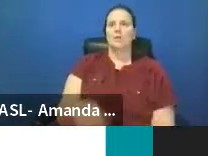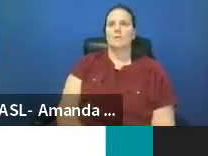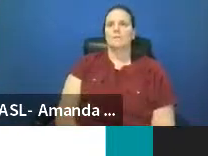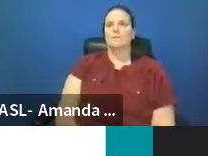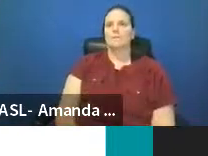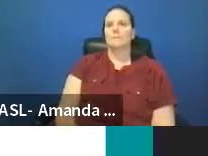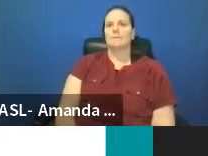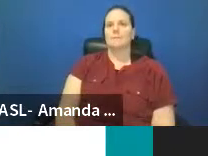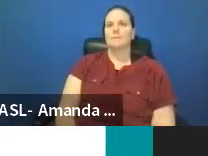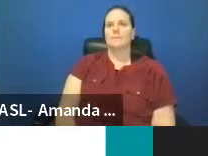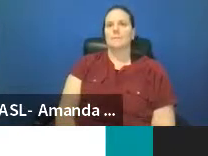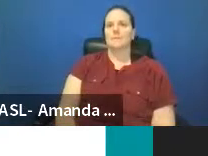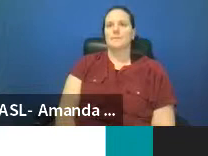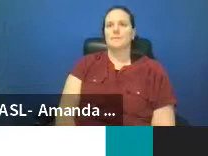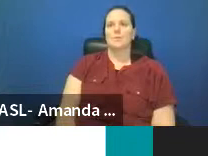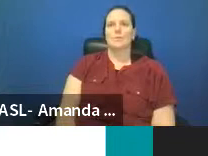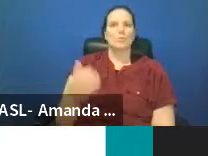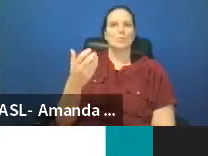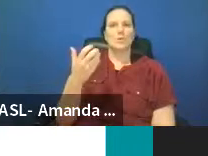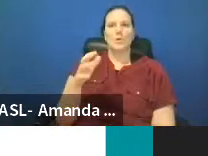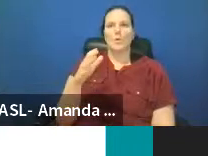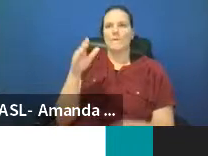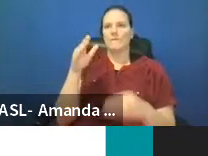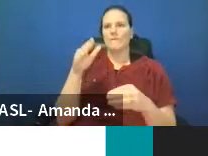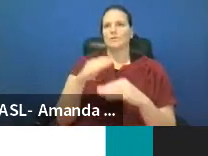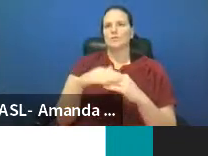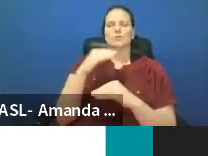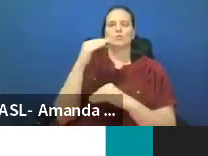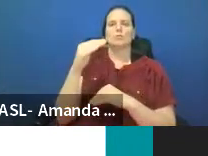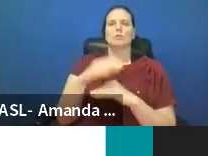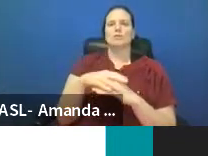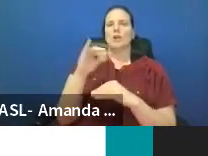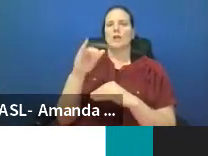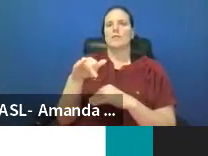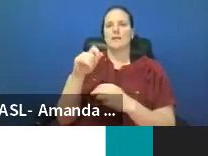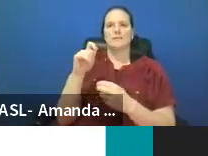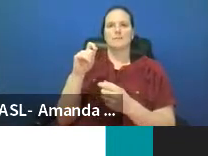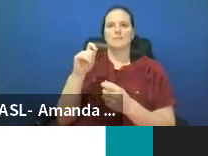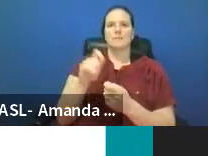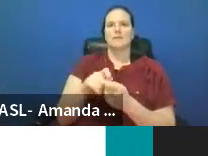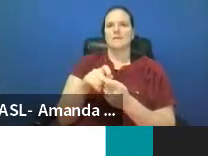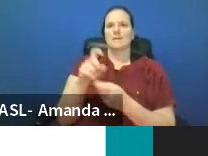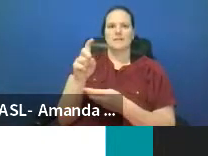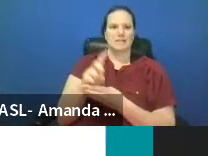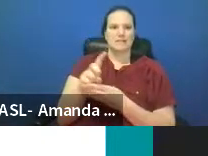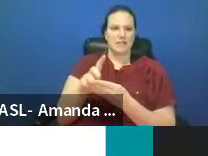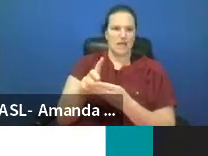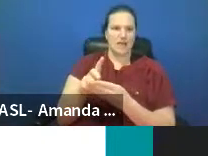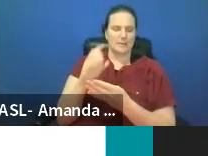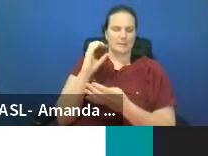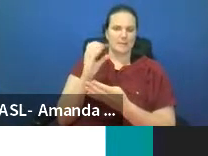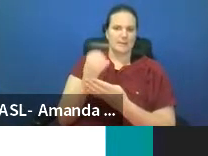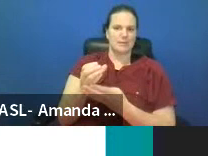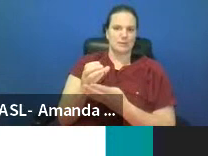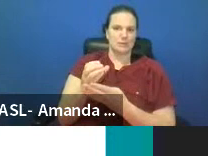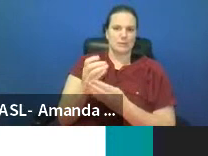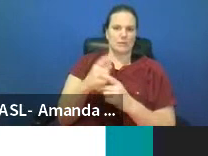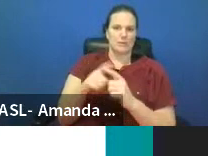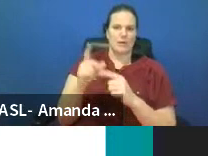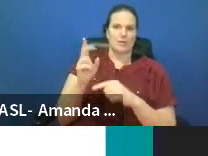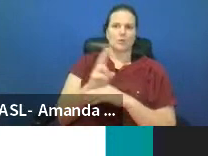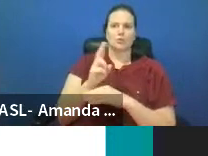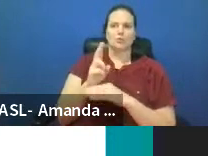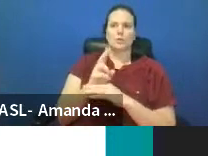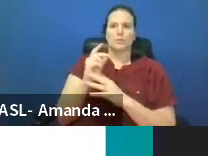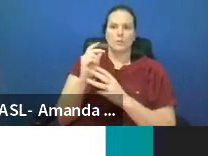So we don't want you to focus too much on the specific of the design in these images, but use them as a